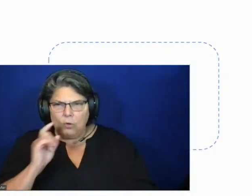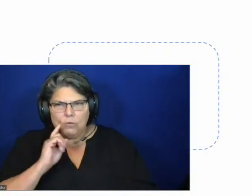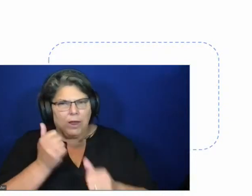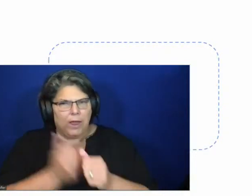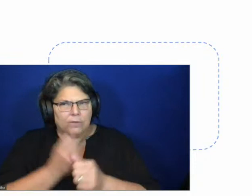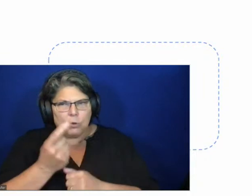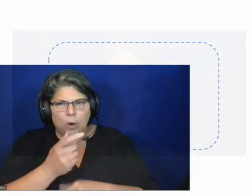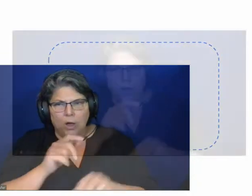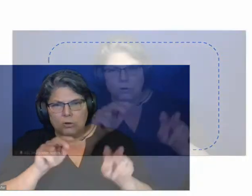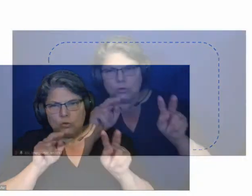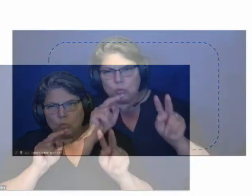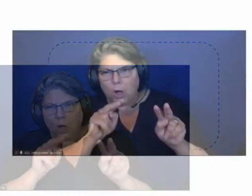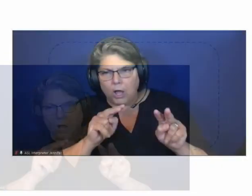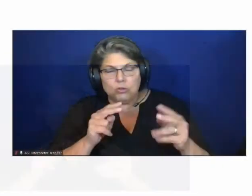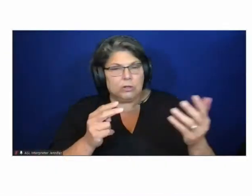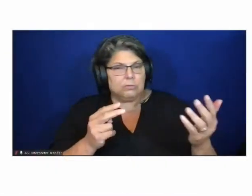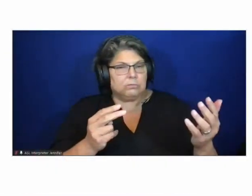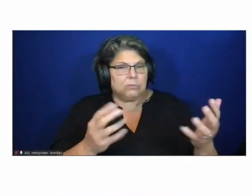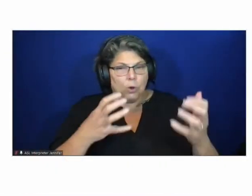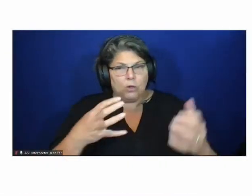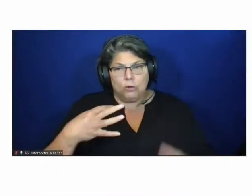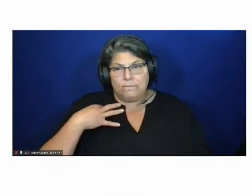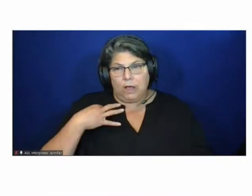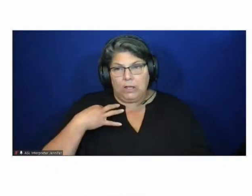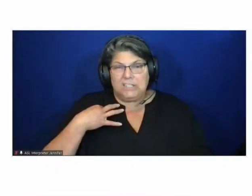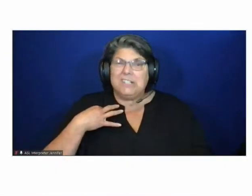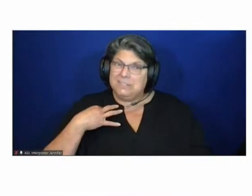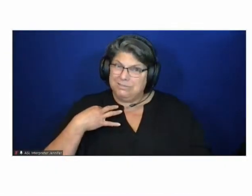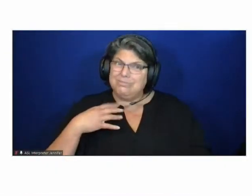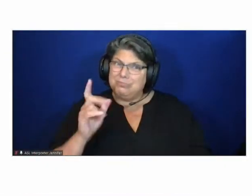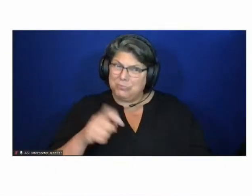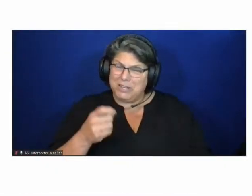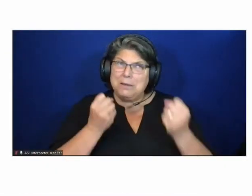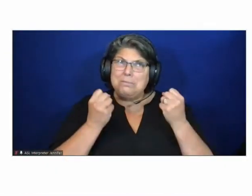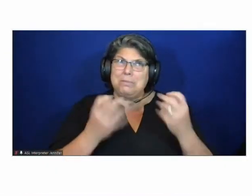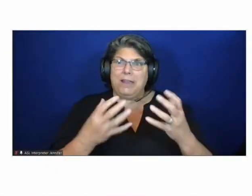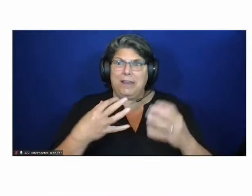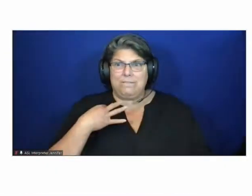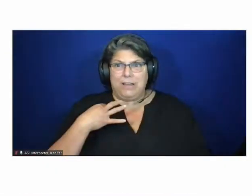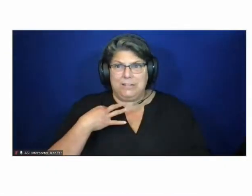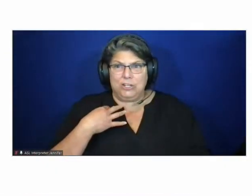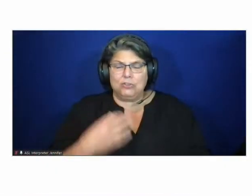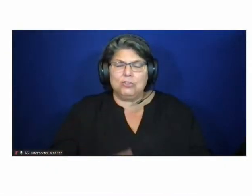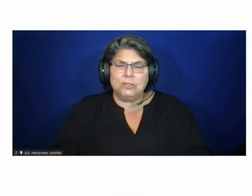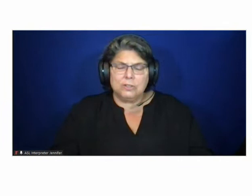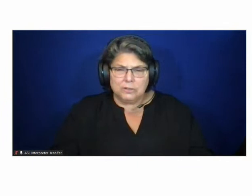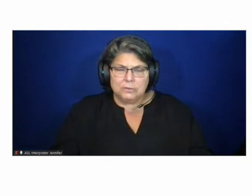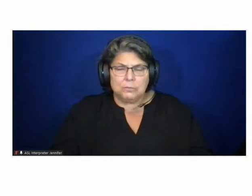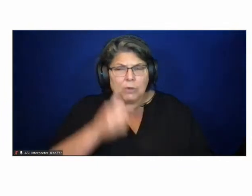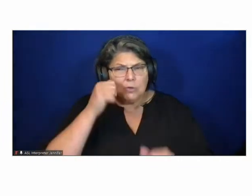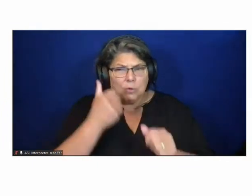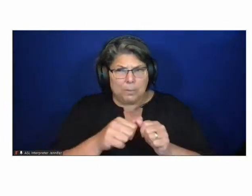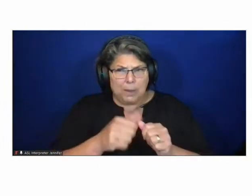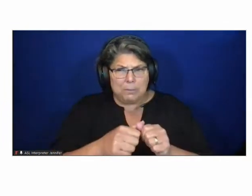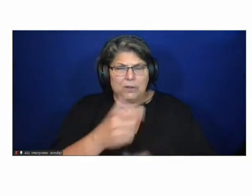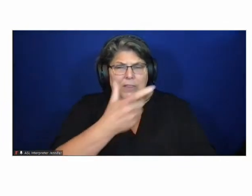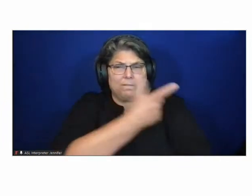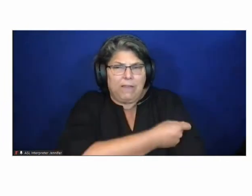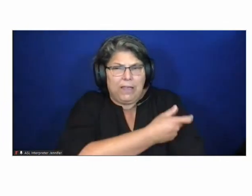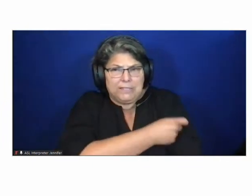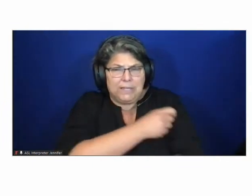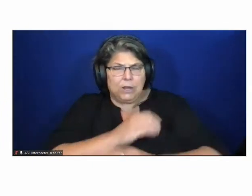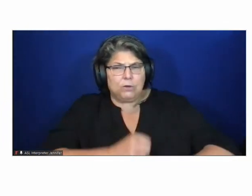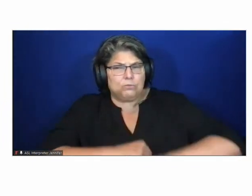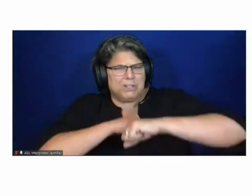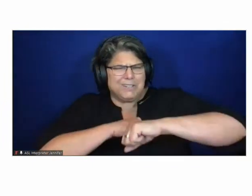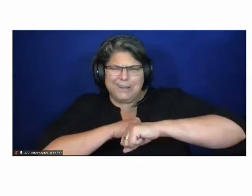watching who would like to volunteer. We need plenty of volunteers. Remember that the vaccine protection continues to be